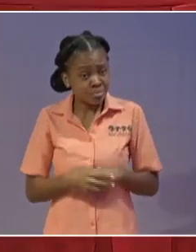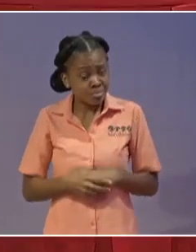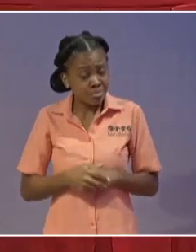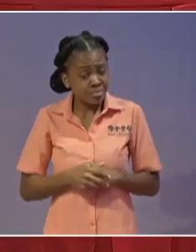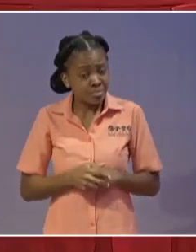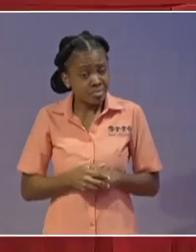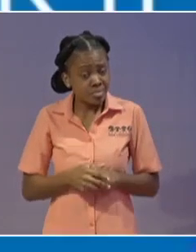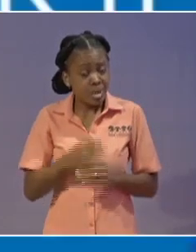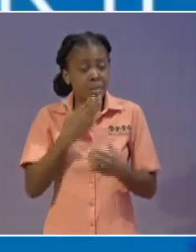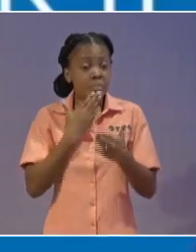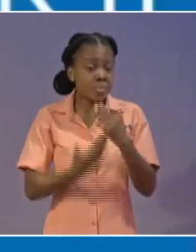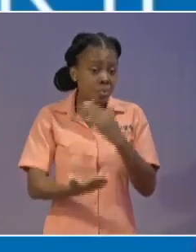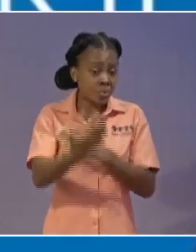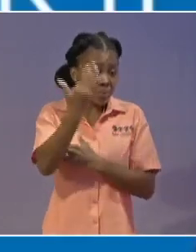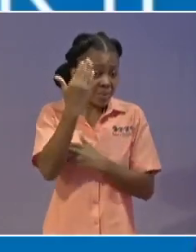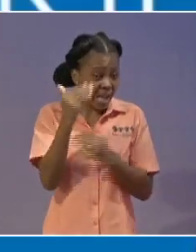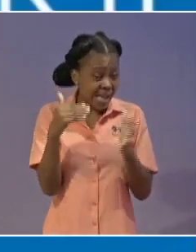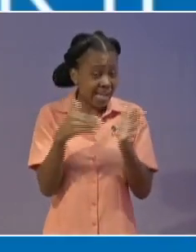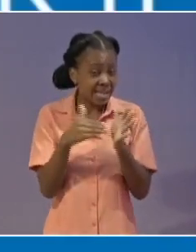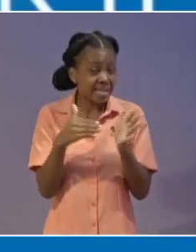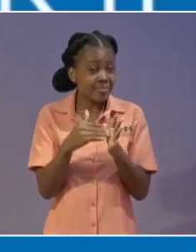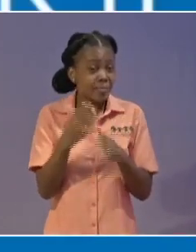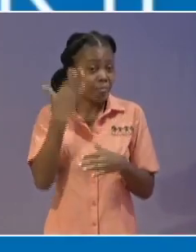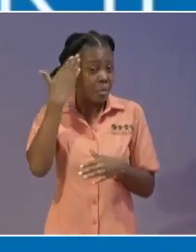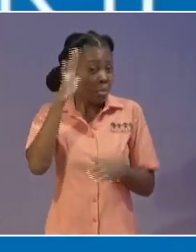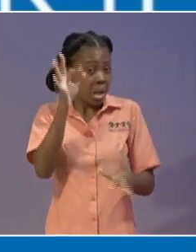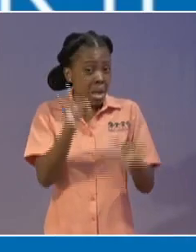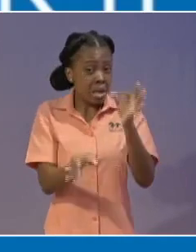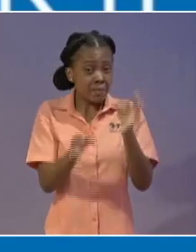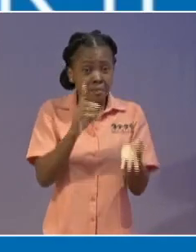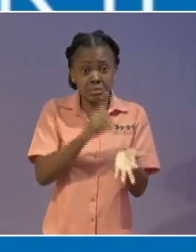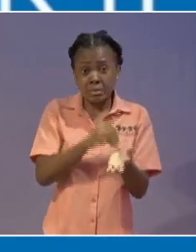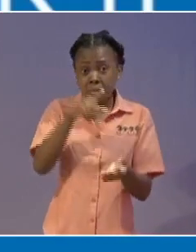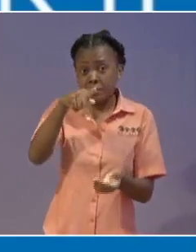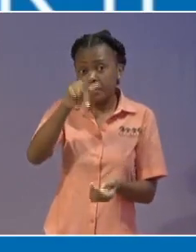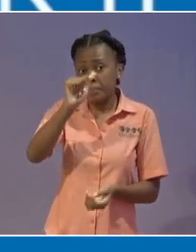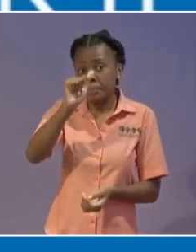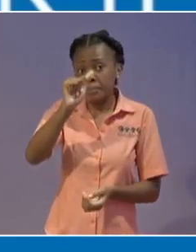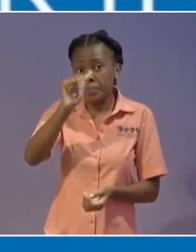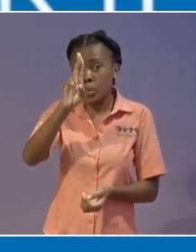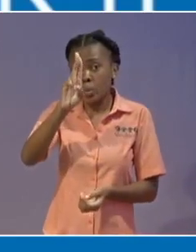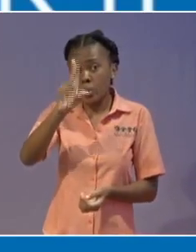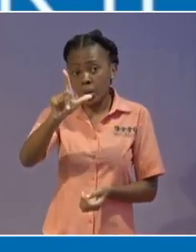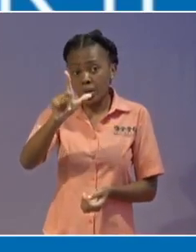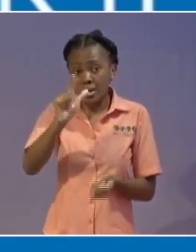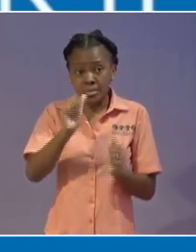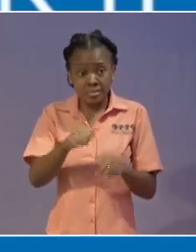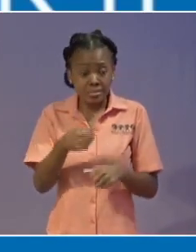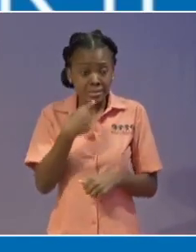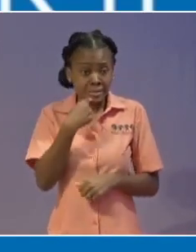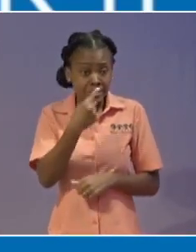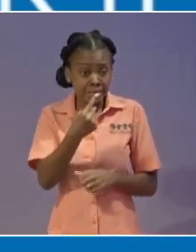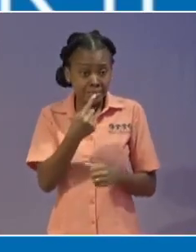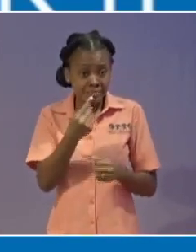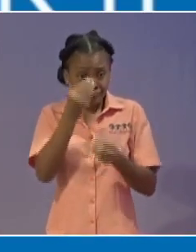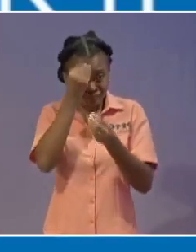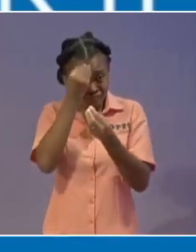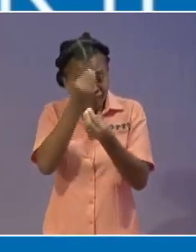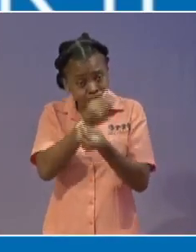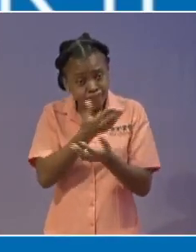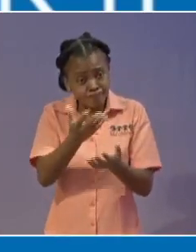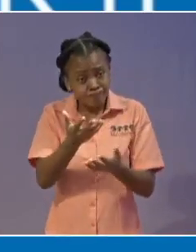don't know if Dr. Paul can give us an idea, an update about the eight children who are in